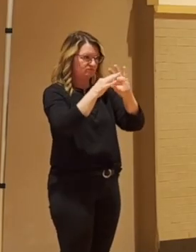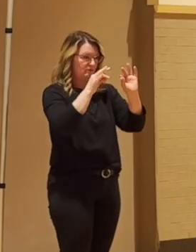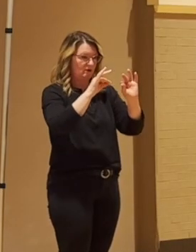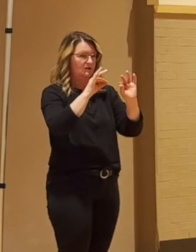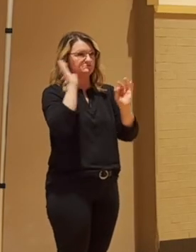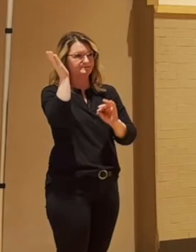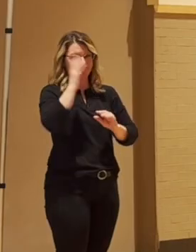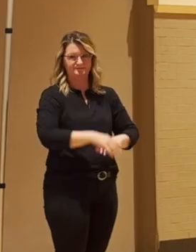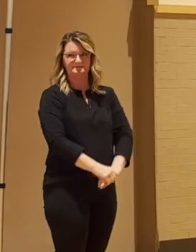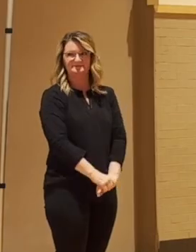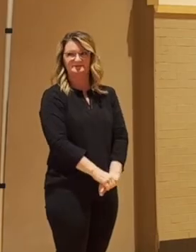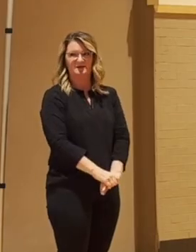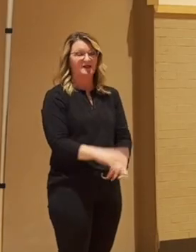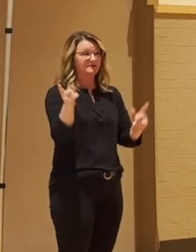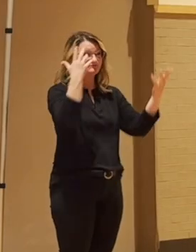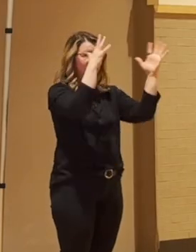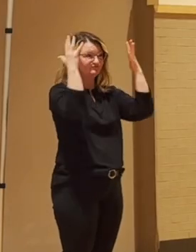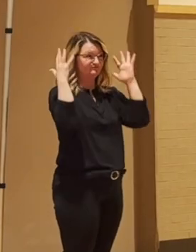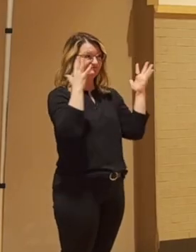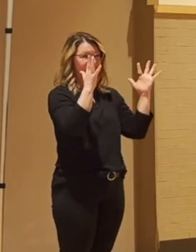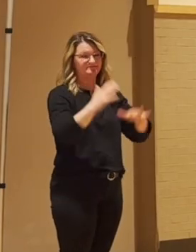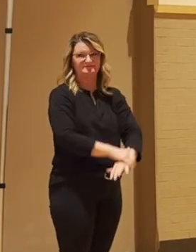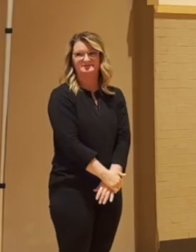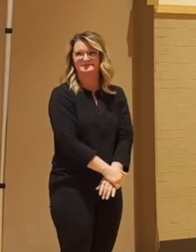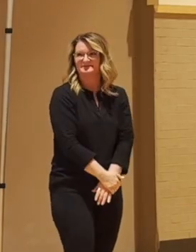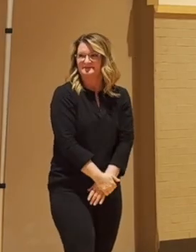our presentation. Let's give Charles a hand as he comes.